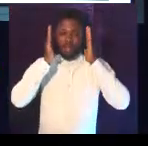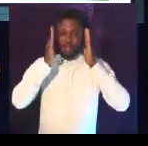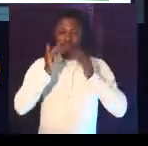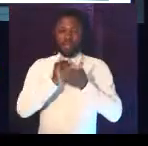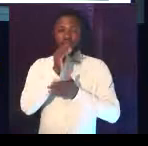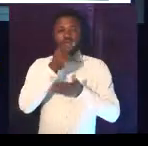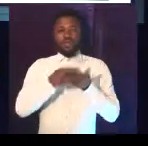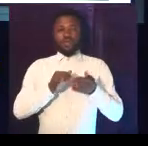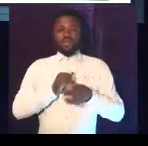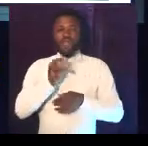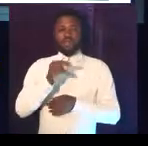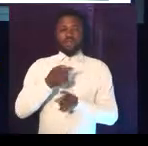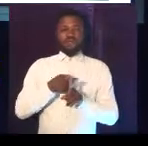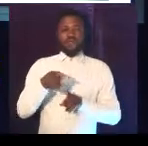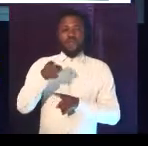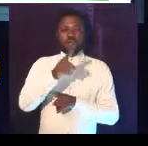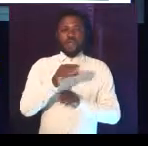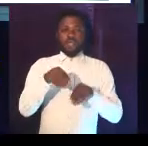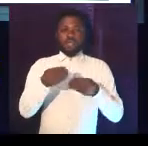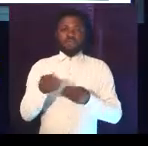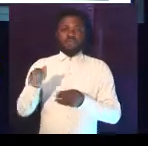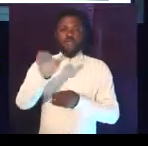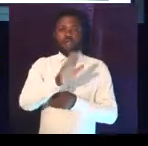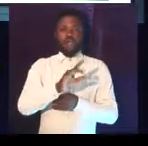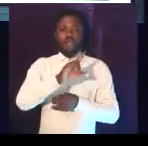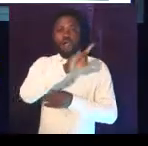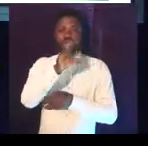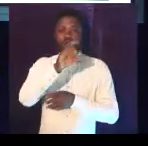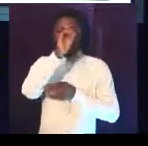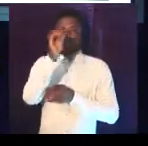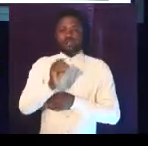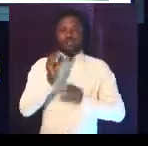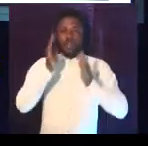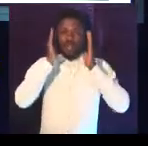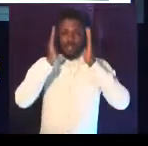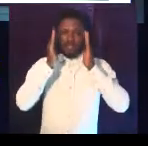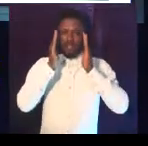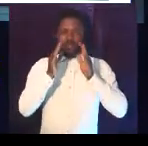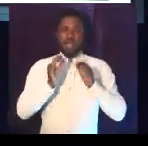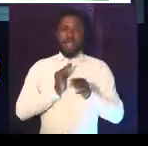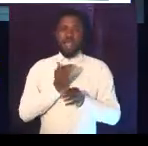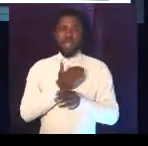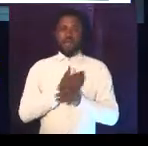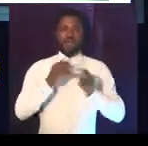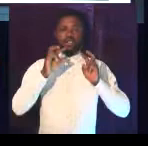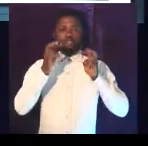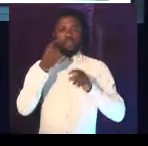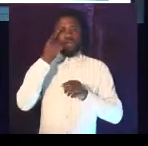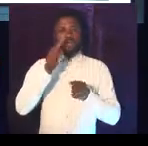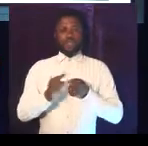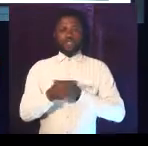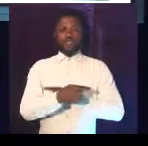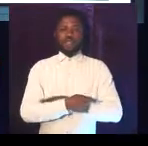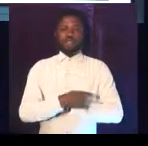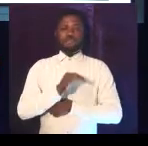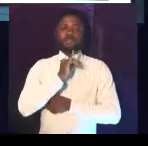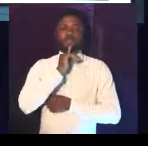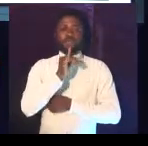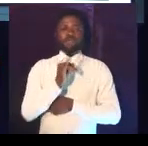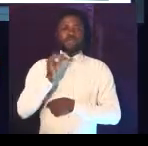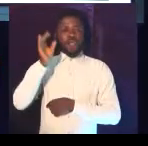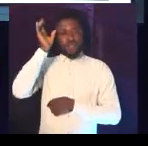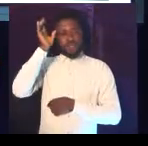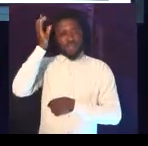100% attention. That's what I need from you. Give me your 100% attention. Our subject for